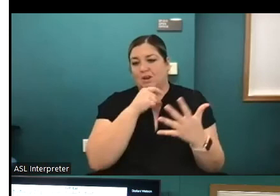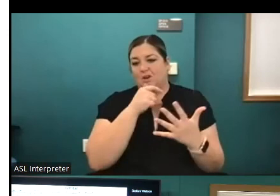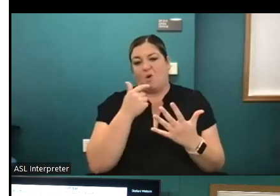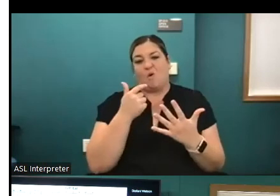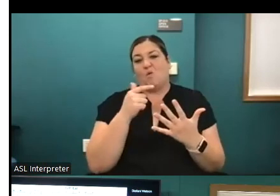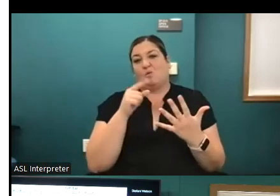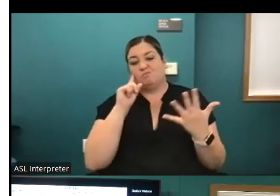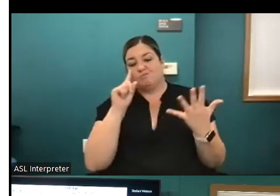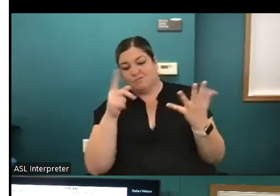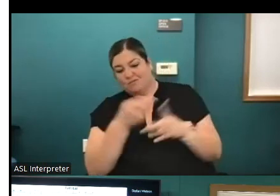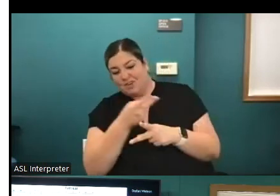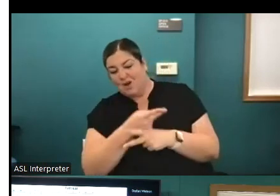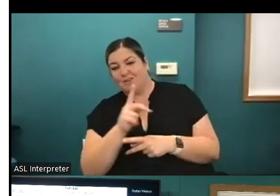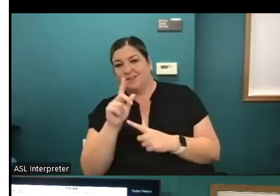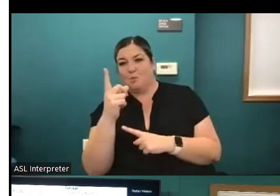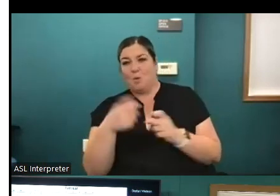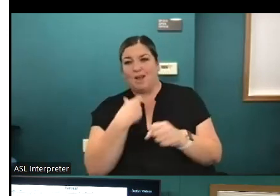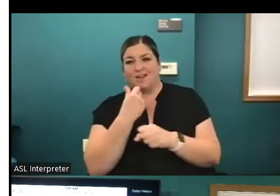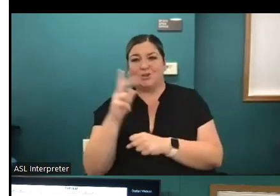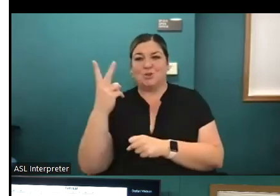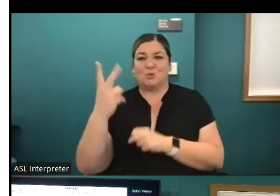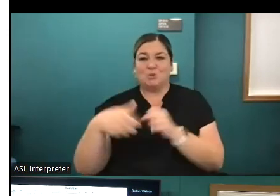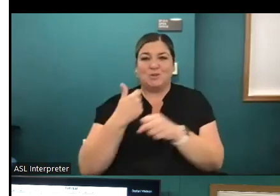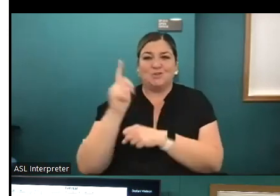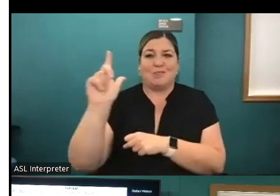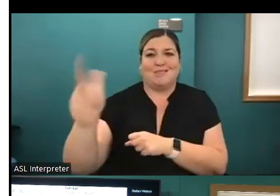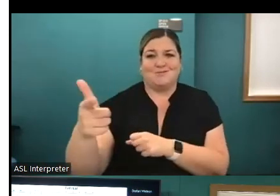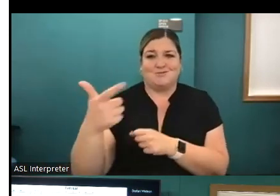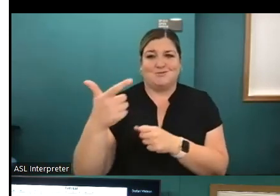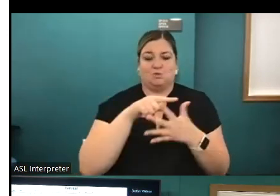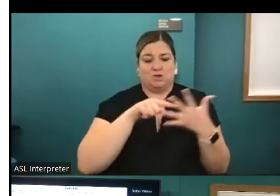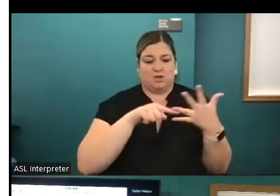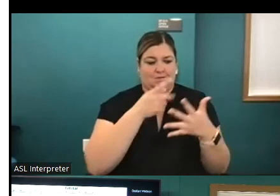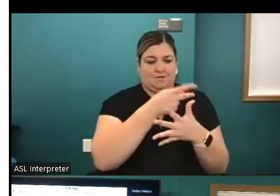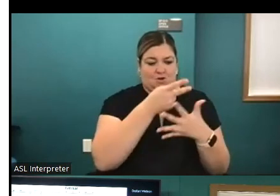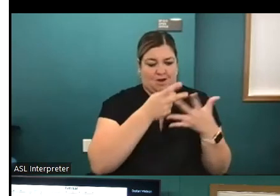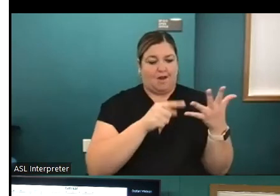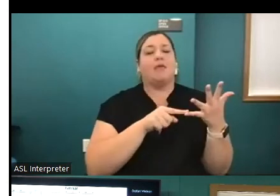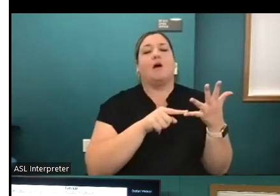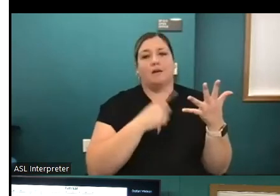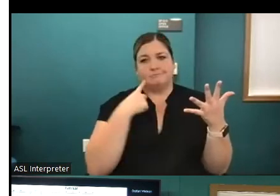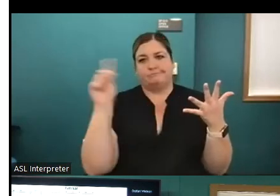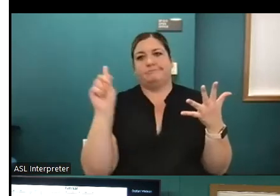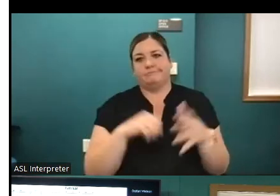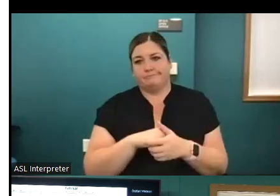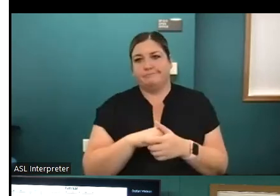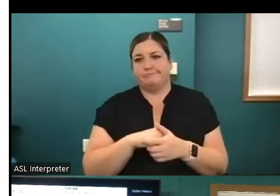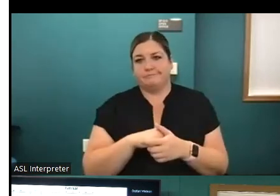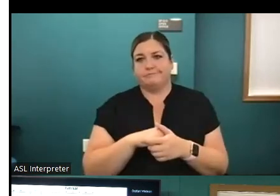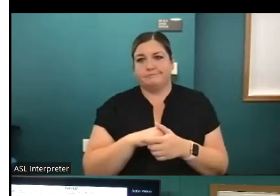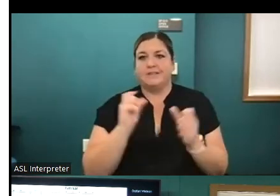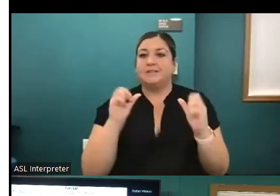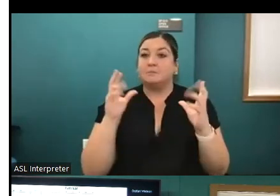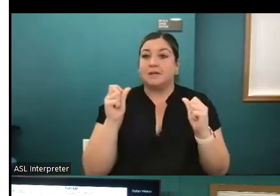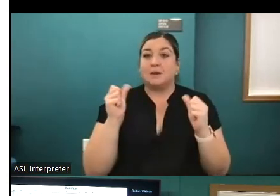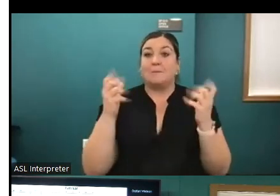two because we're trying to figure out everything else. And so, yeah. You know, it is amazing because I've had several kids that have come